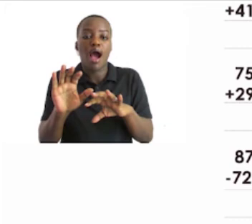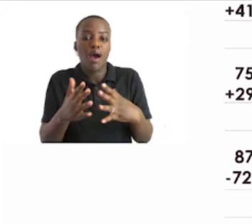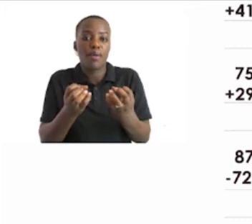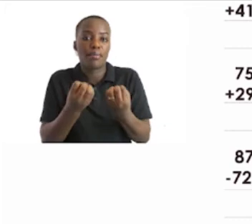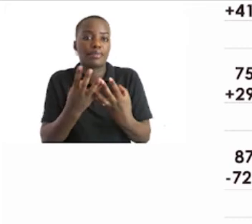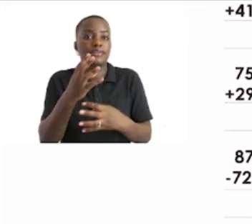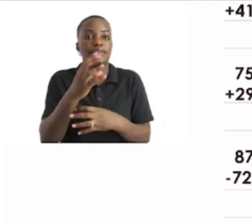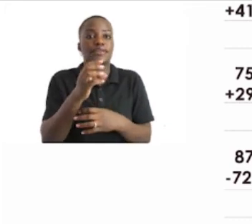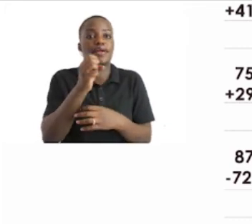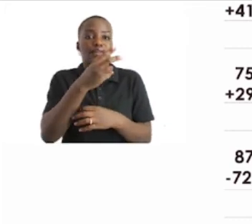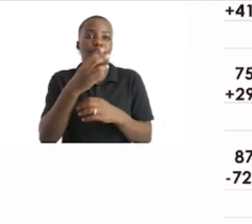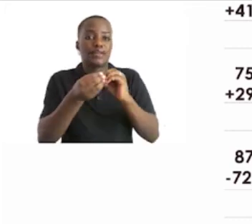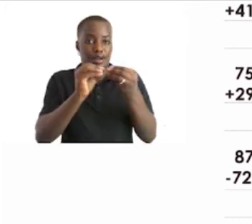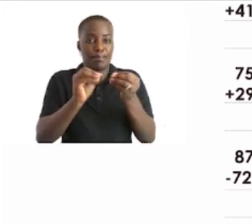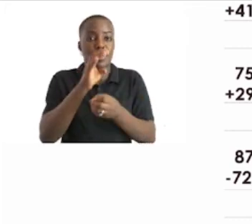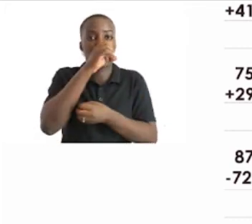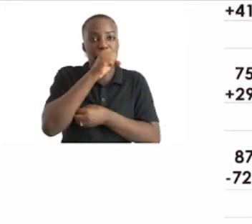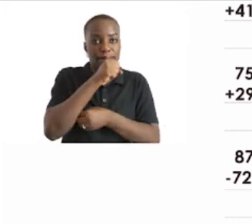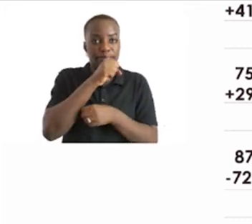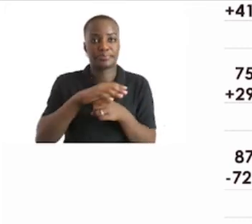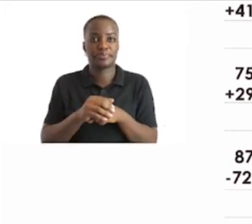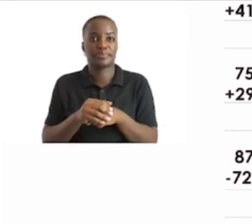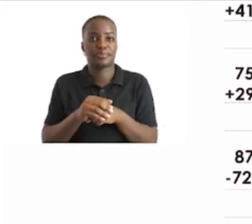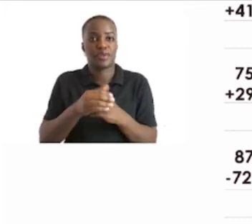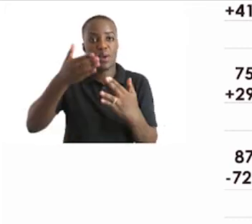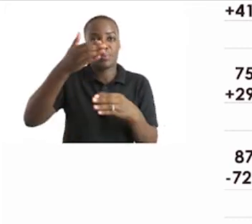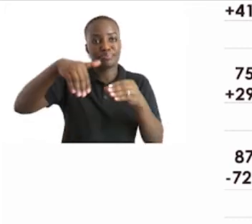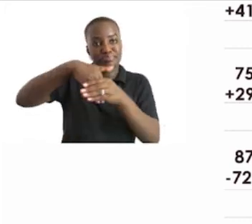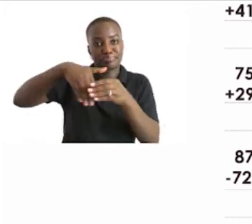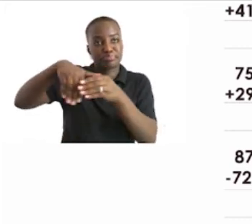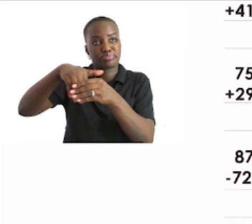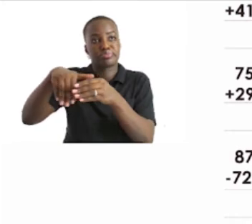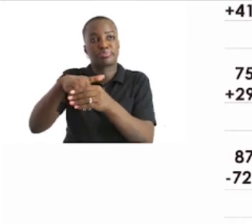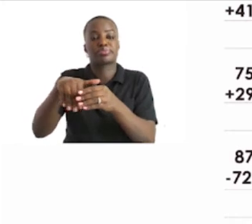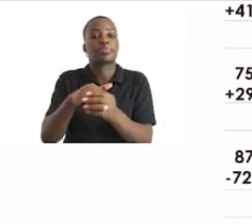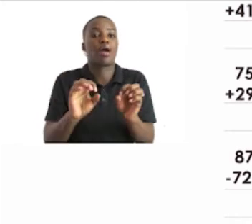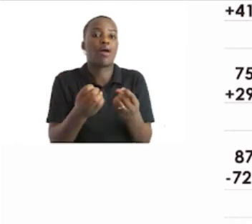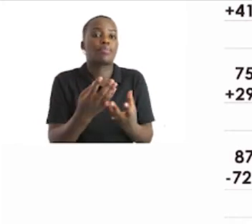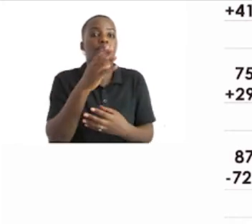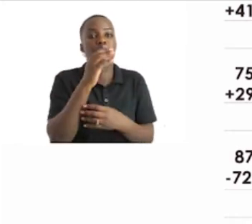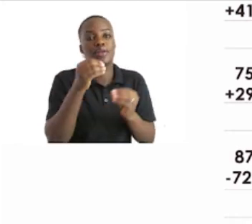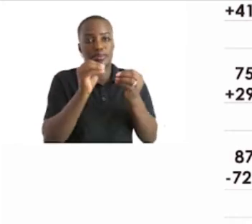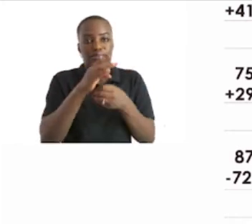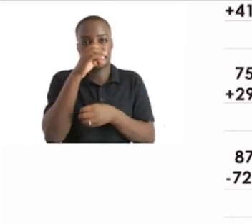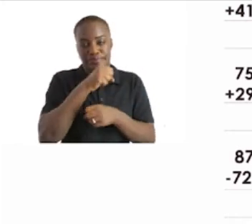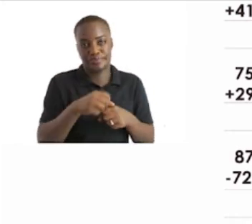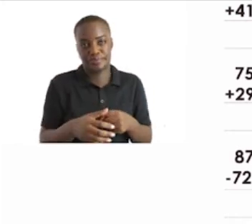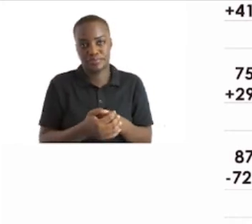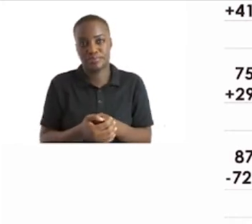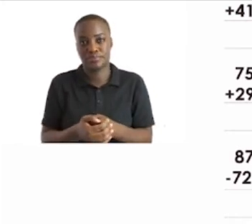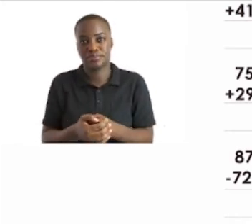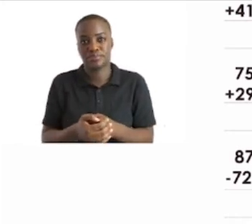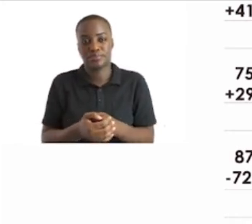numbers are missing in between each number for you to get the next numbers. So